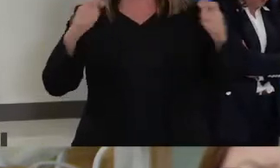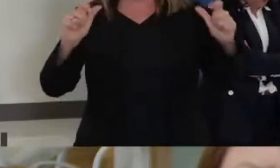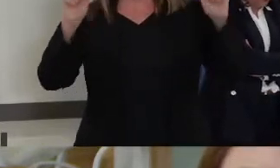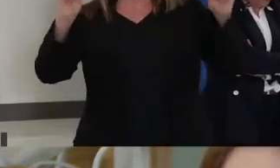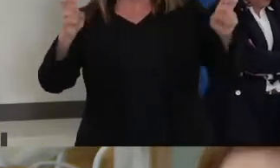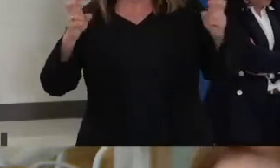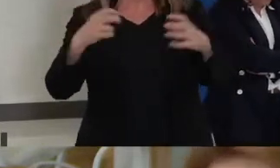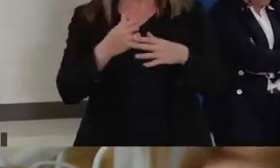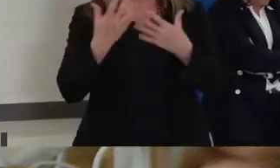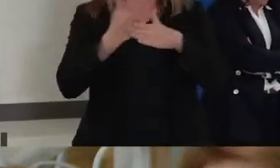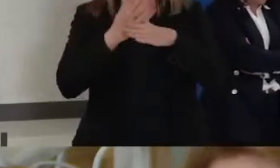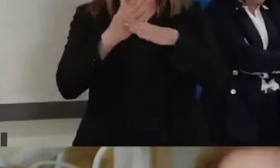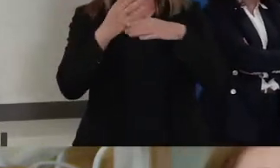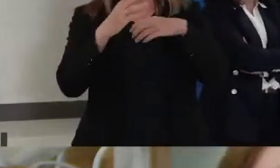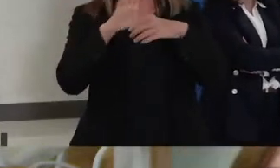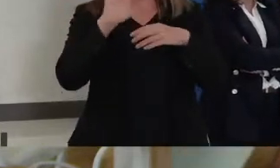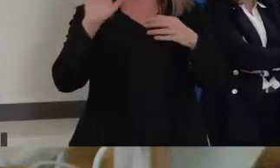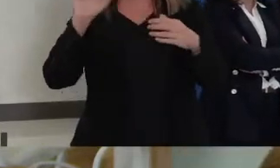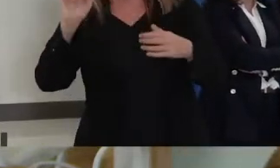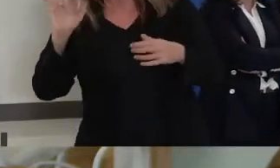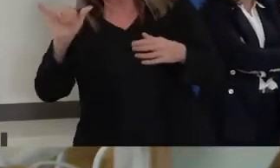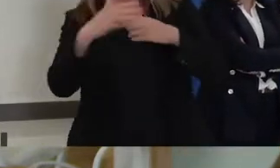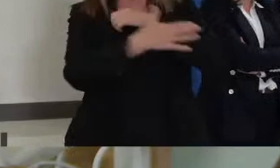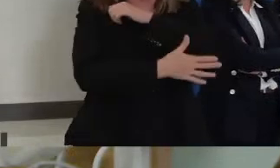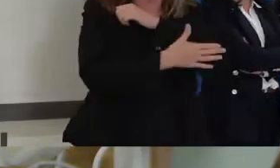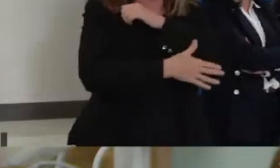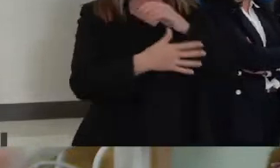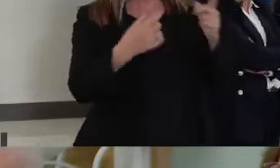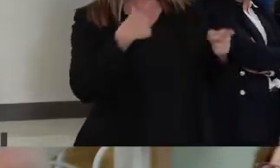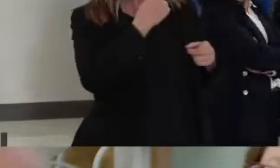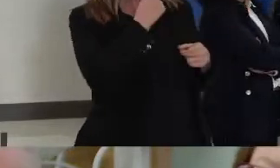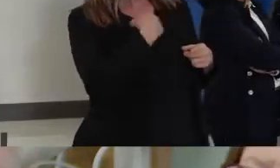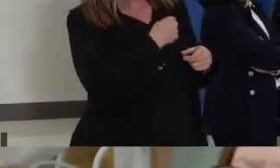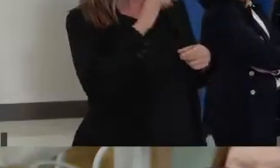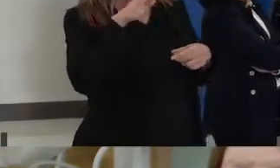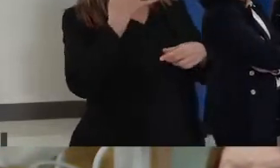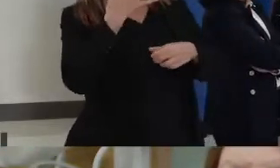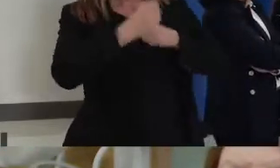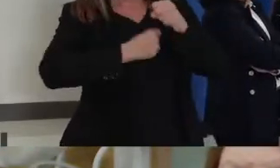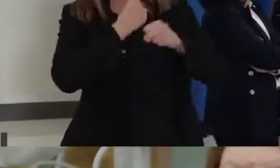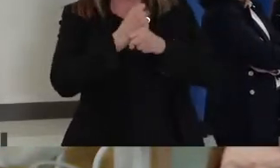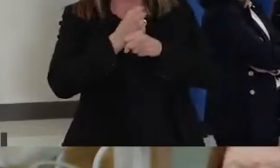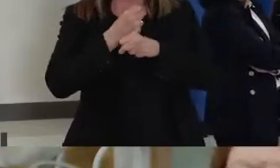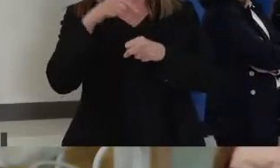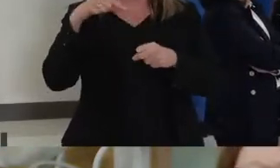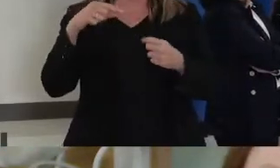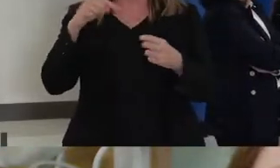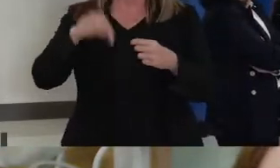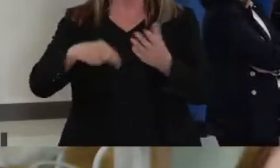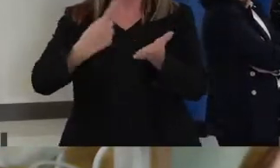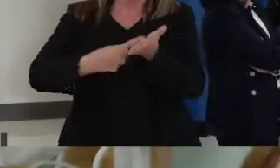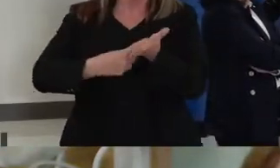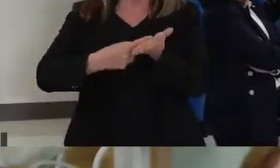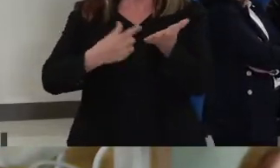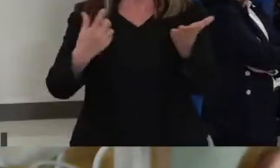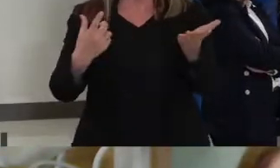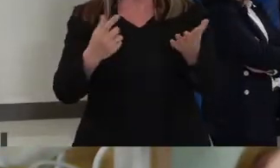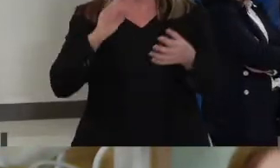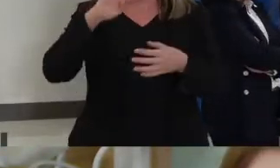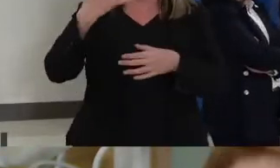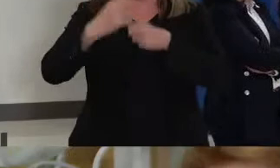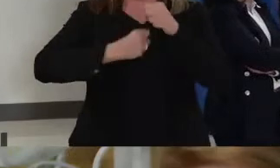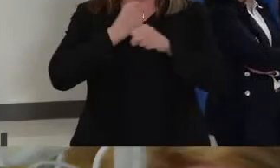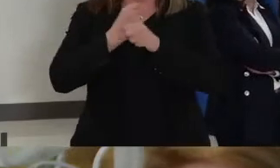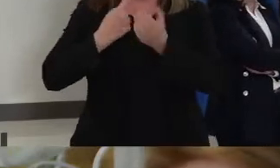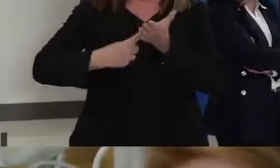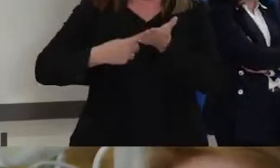between cities and counties. Working with the author now, I think we're on our 4th year of this conversation about reforming together, and